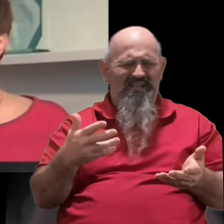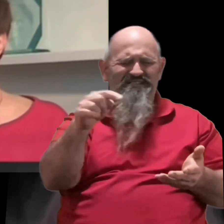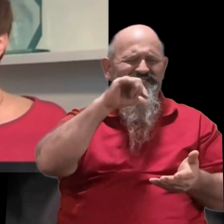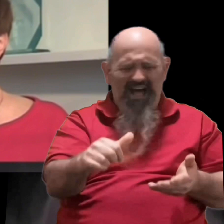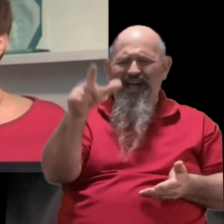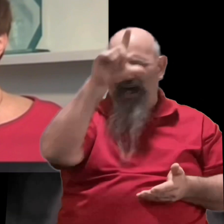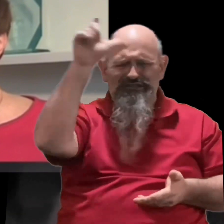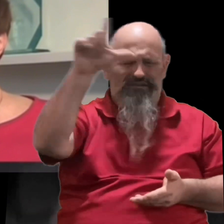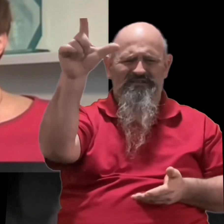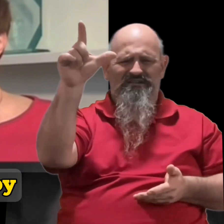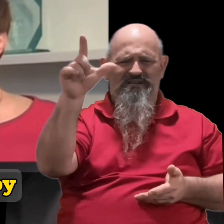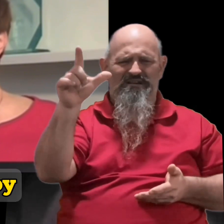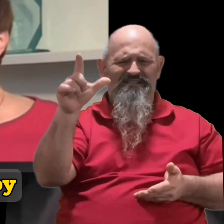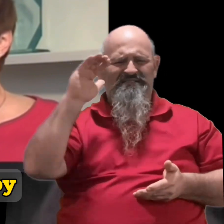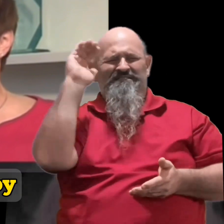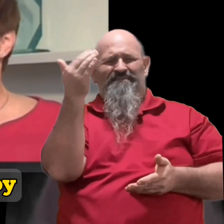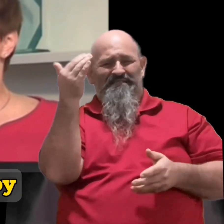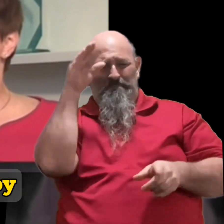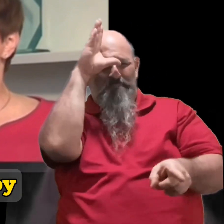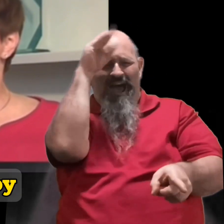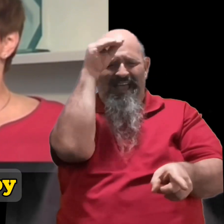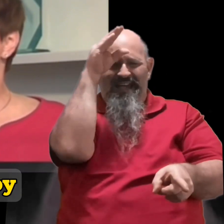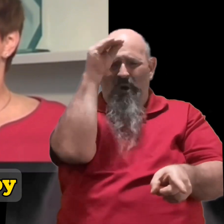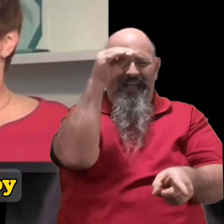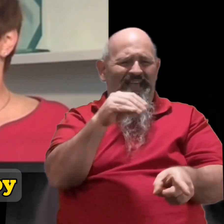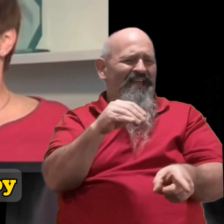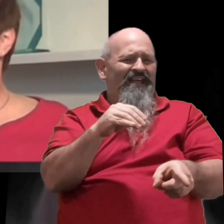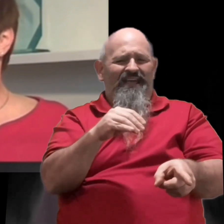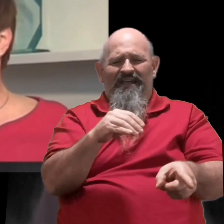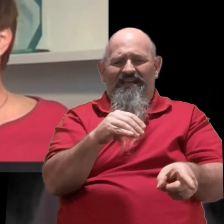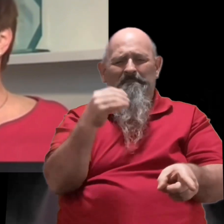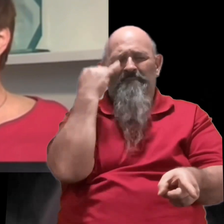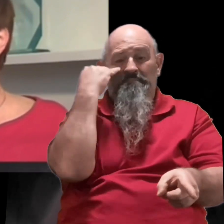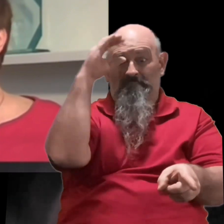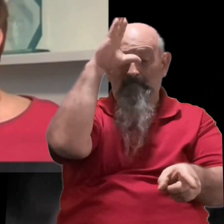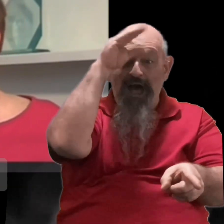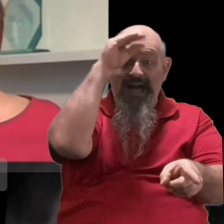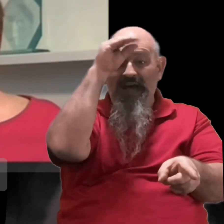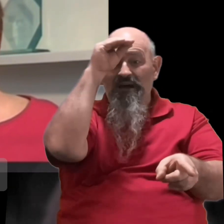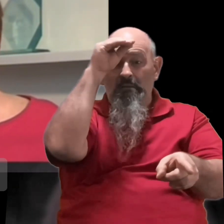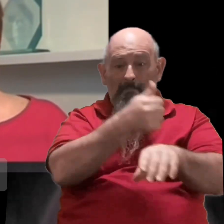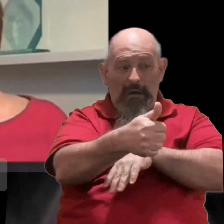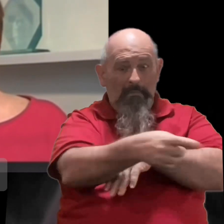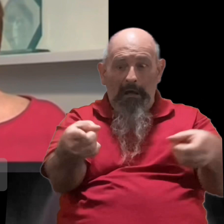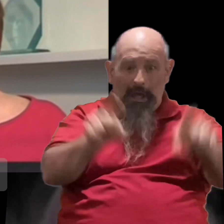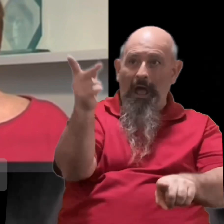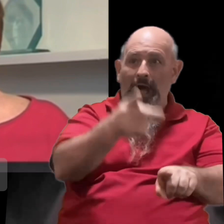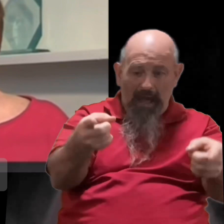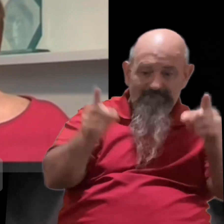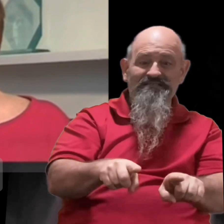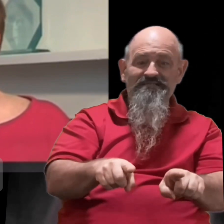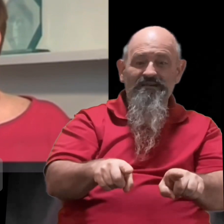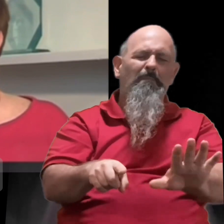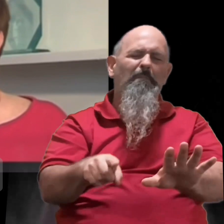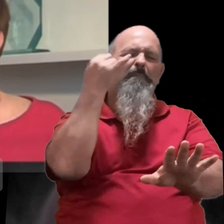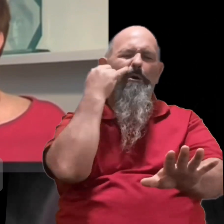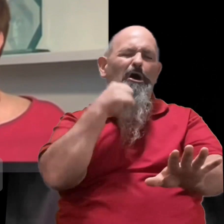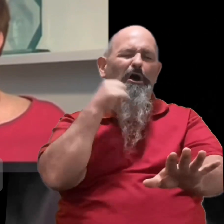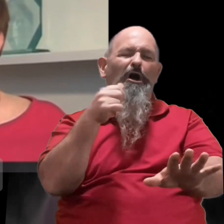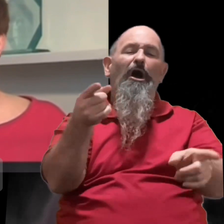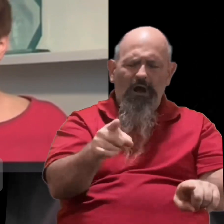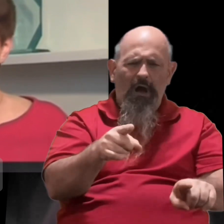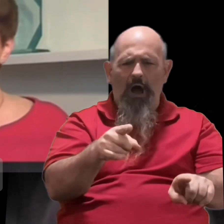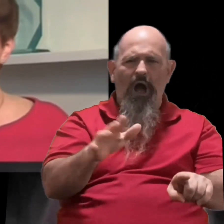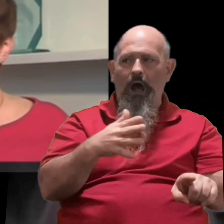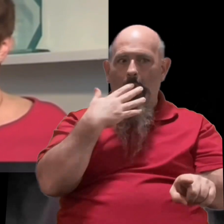This is not logical. So it seems that the boy, if it's a boy, the boy is blamed in any event. If it's a girl, then it's